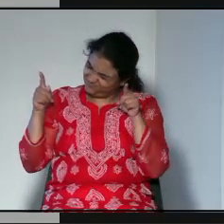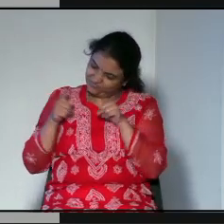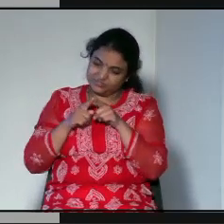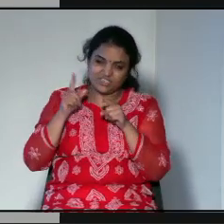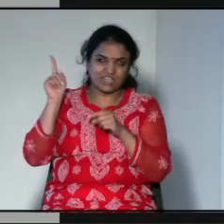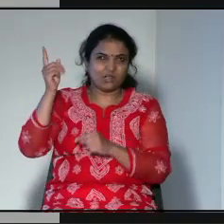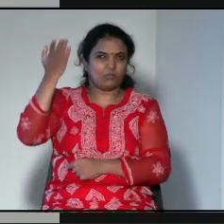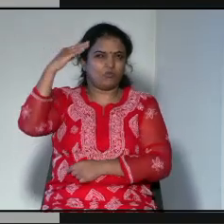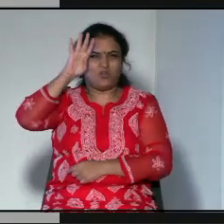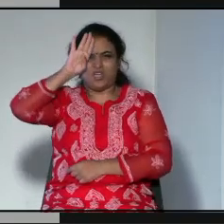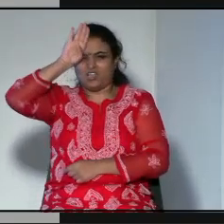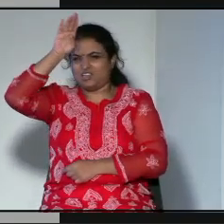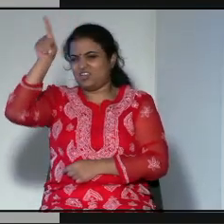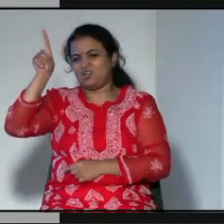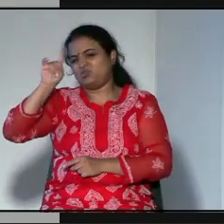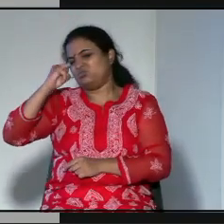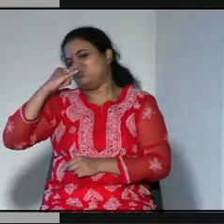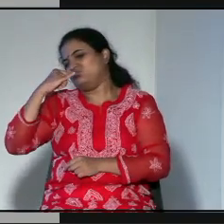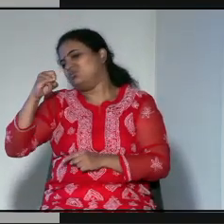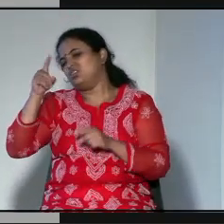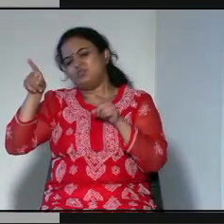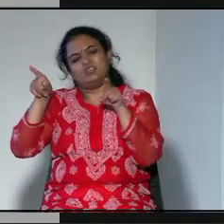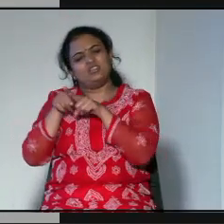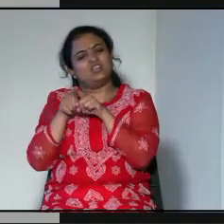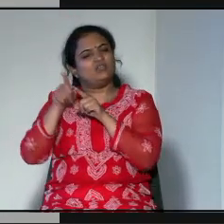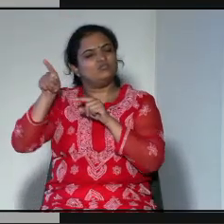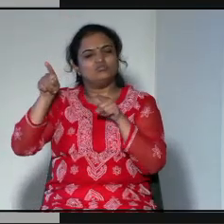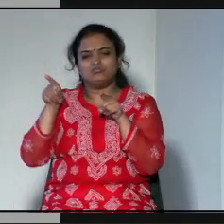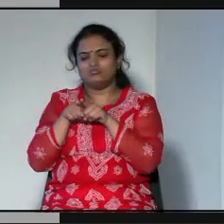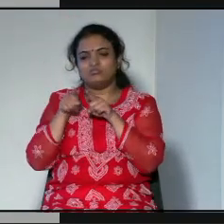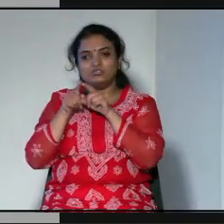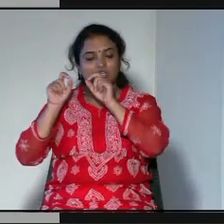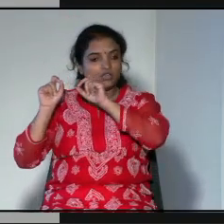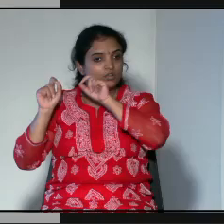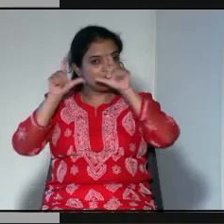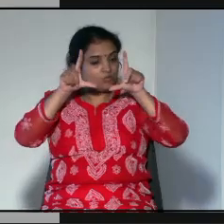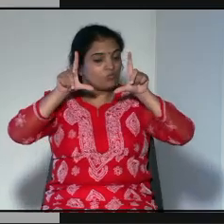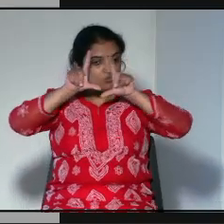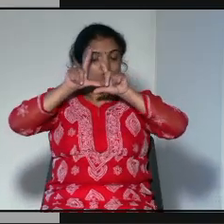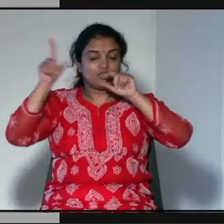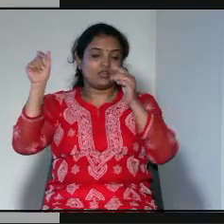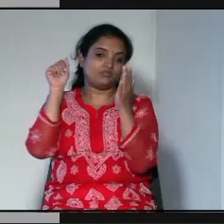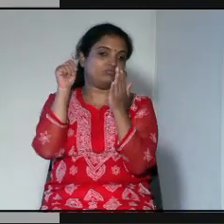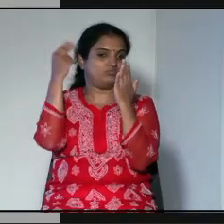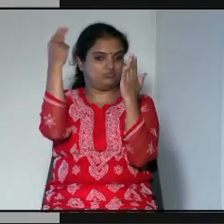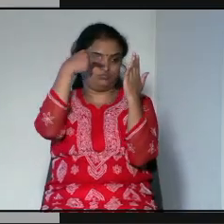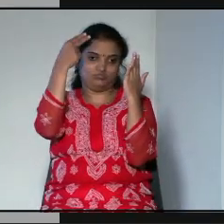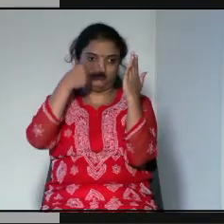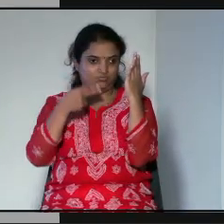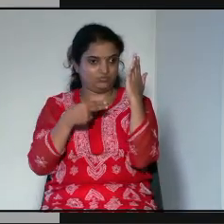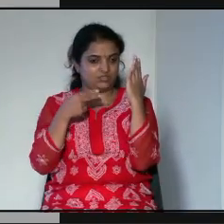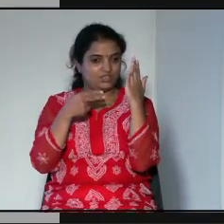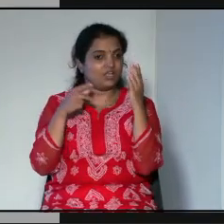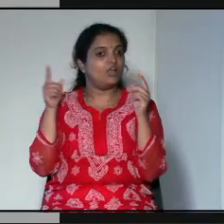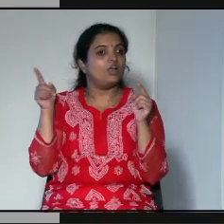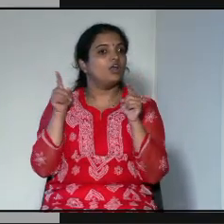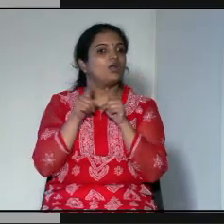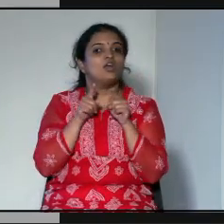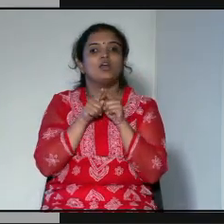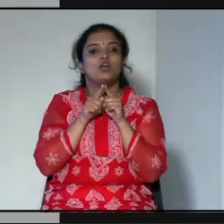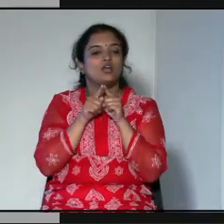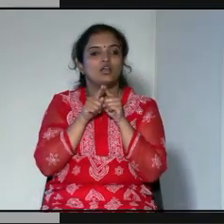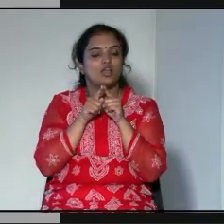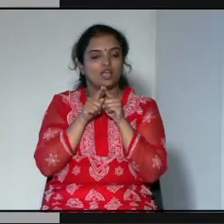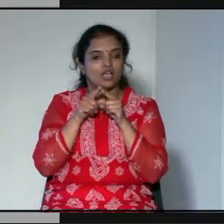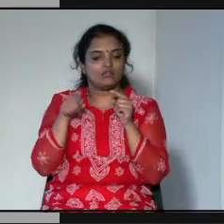king being superimposed, and the poster says, the reincarnation of Shankar